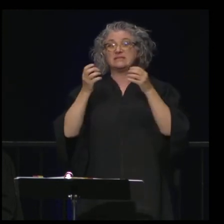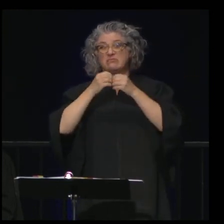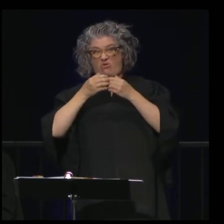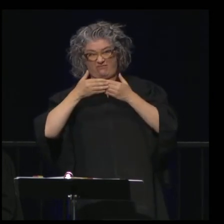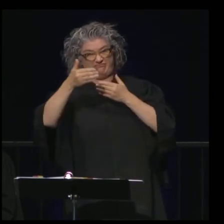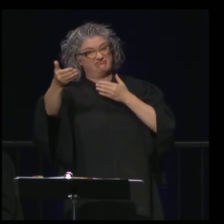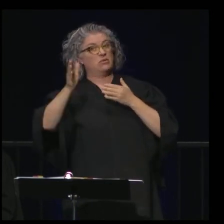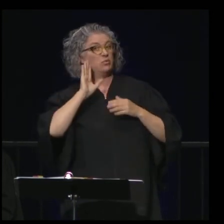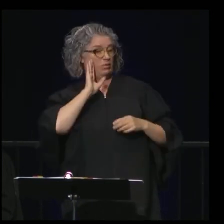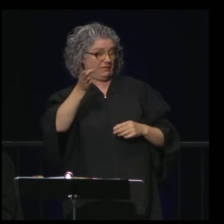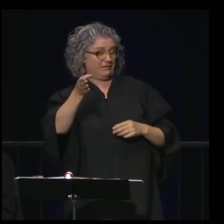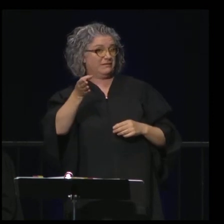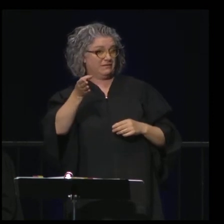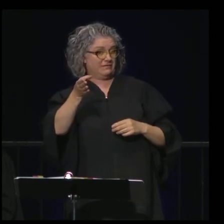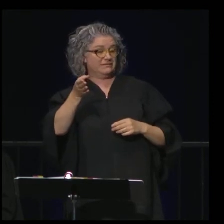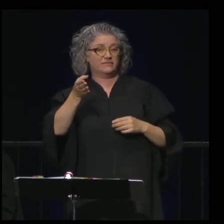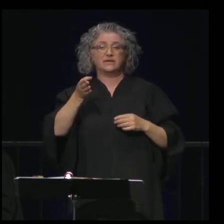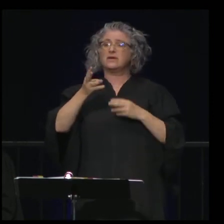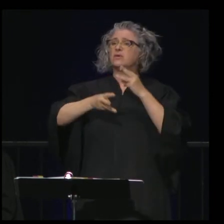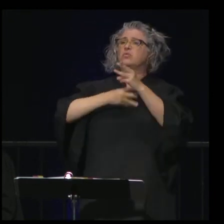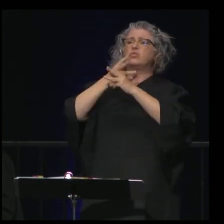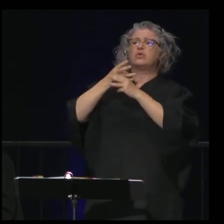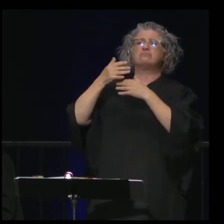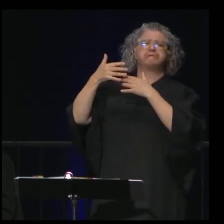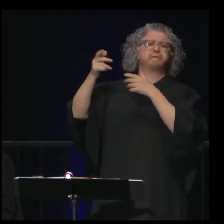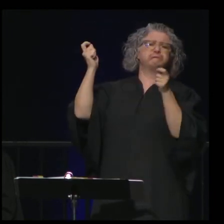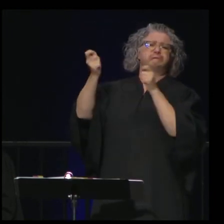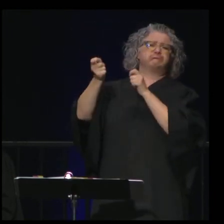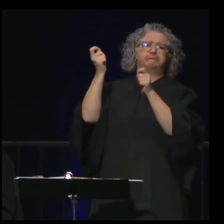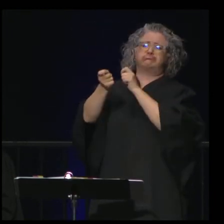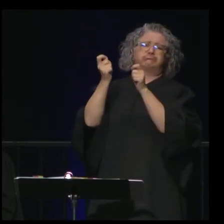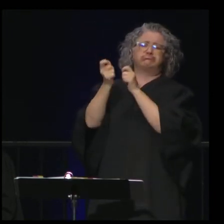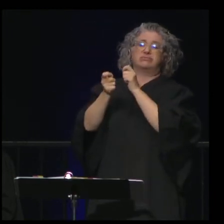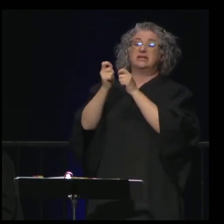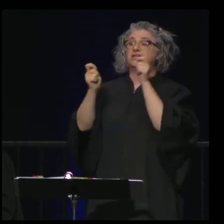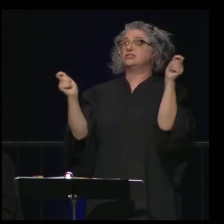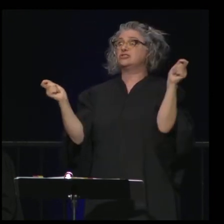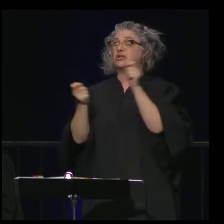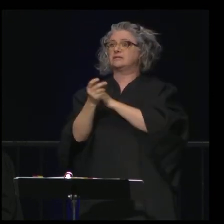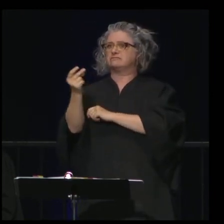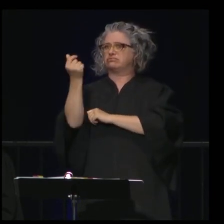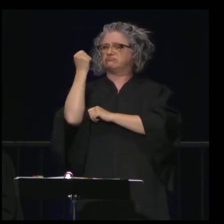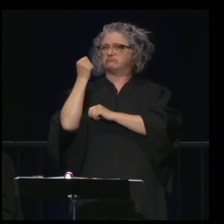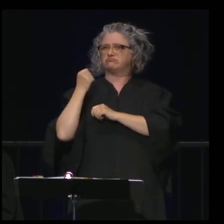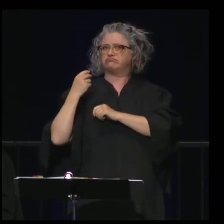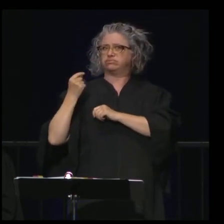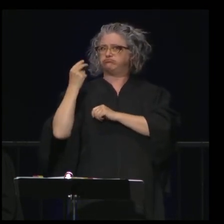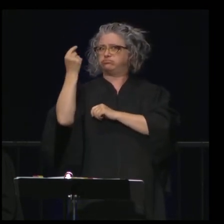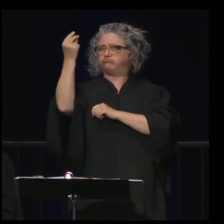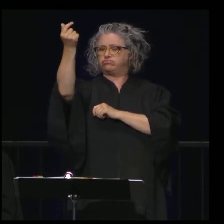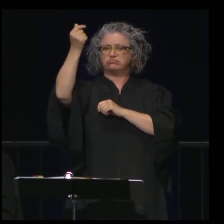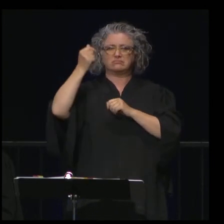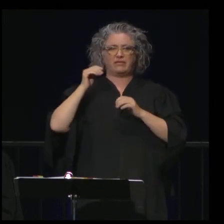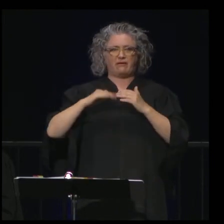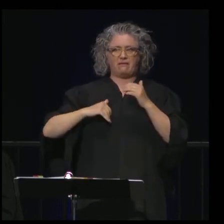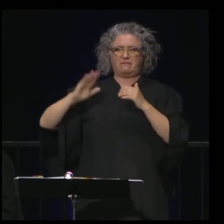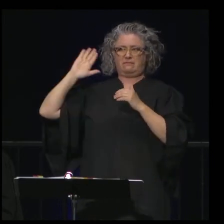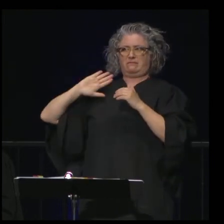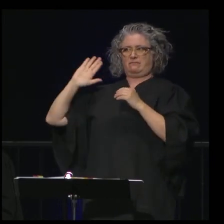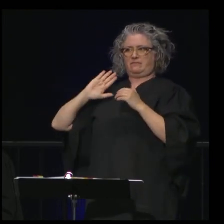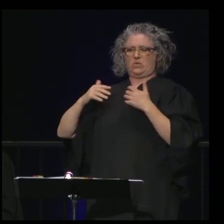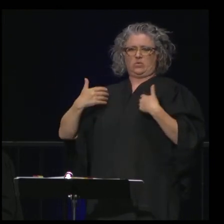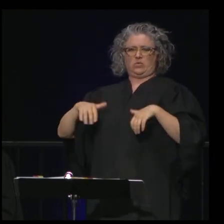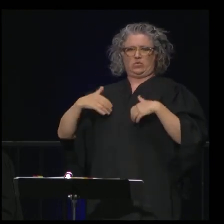lies ahead. The world is always changing, and change comes faster now than it used to.